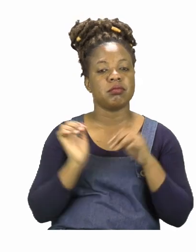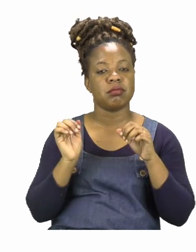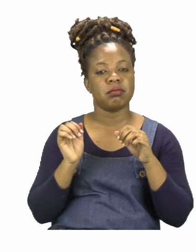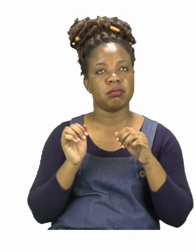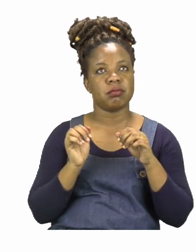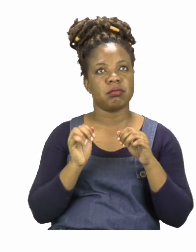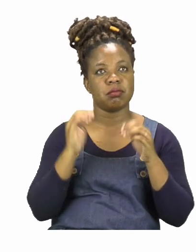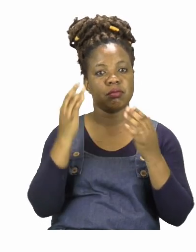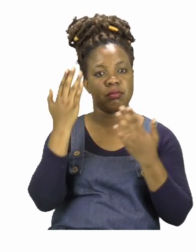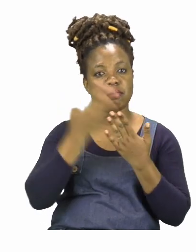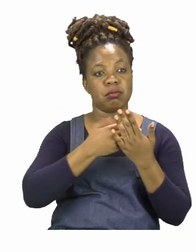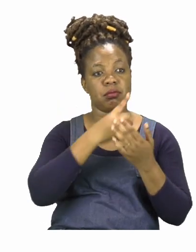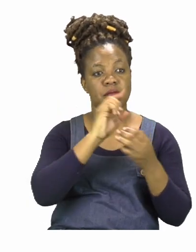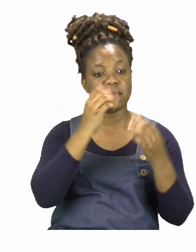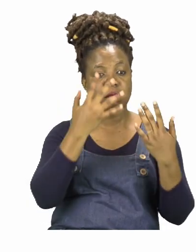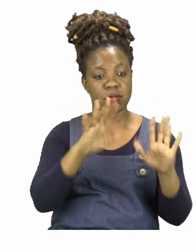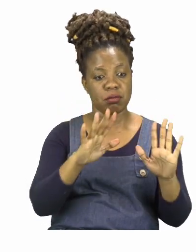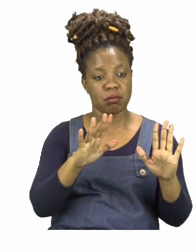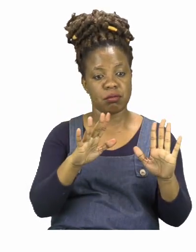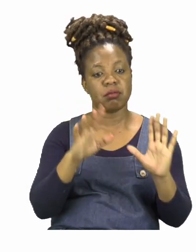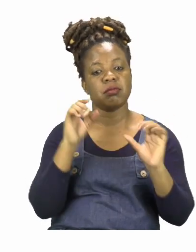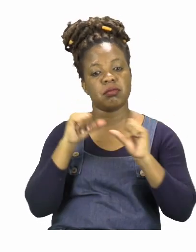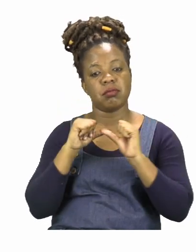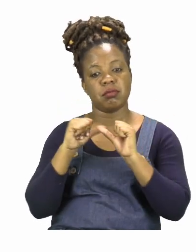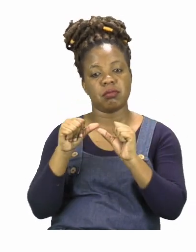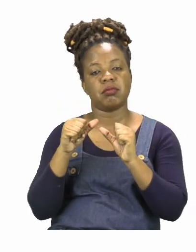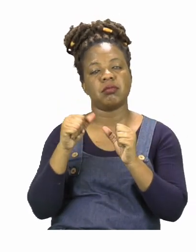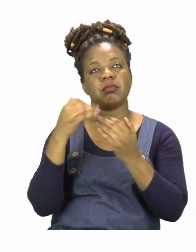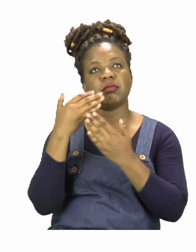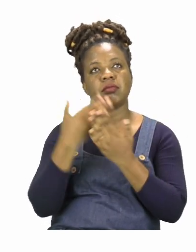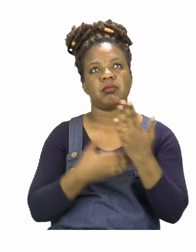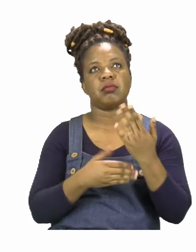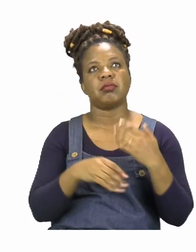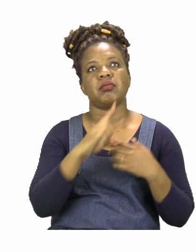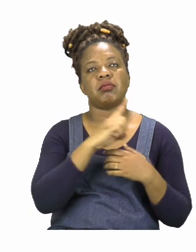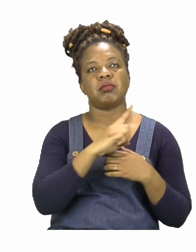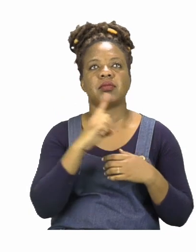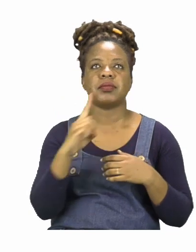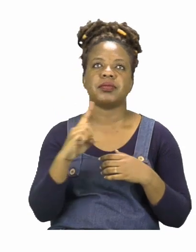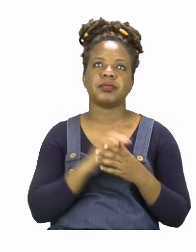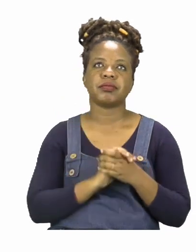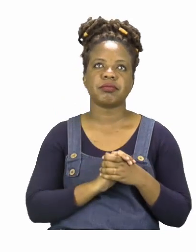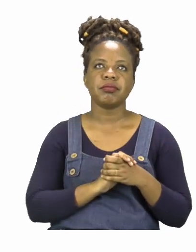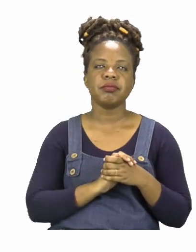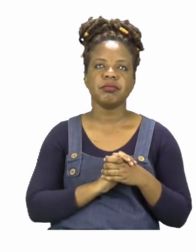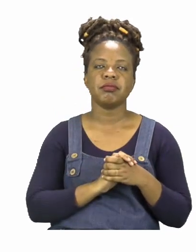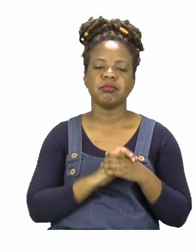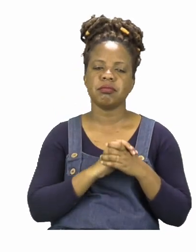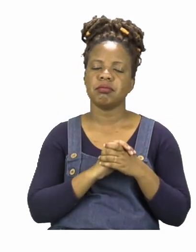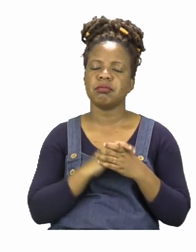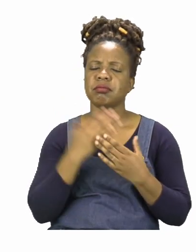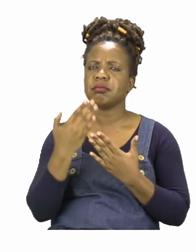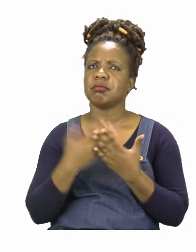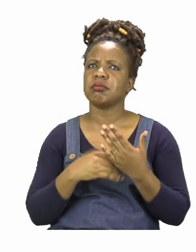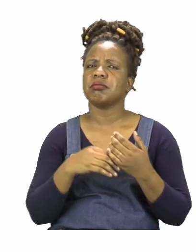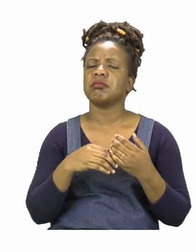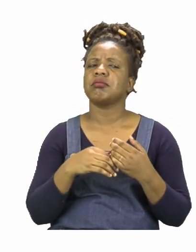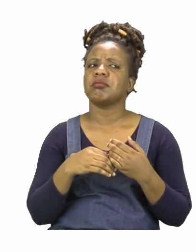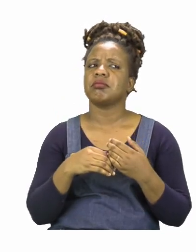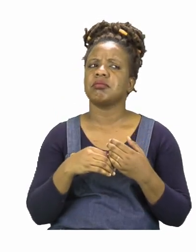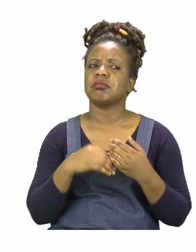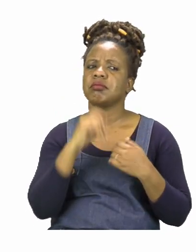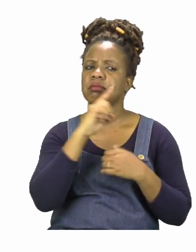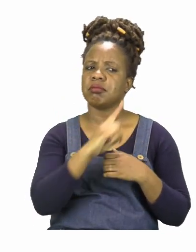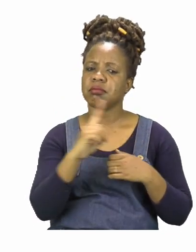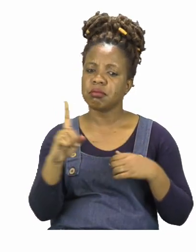next page for your English, page 11. On page 11, we are going to continue, but this